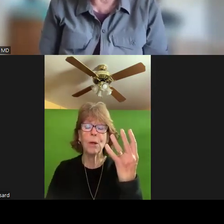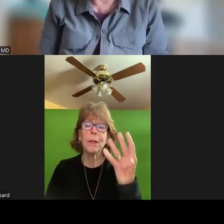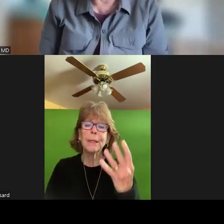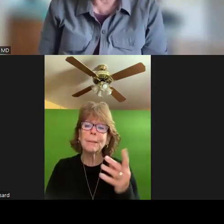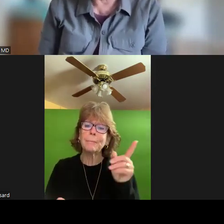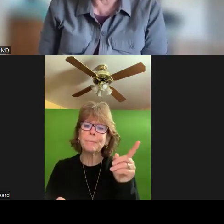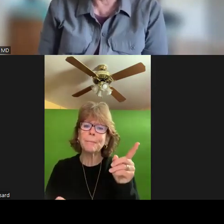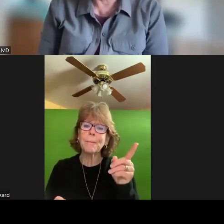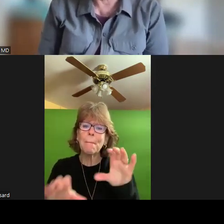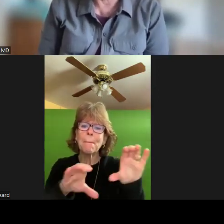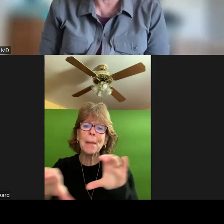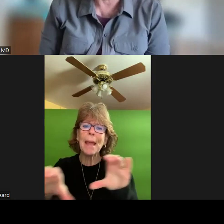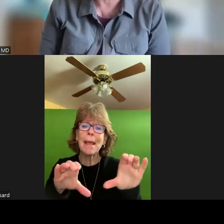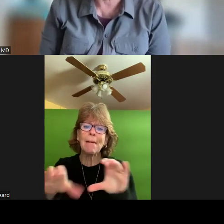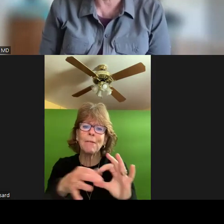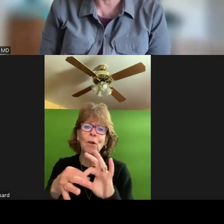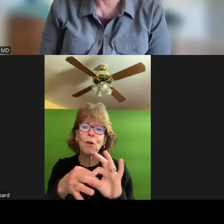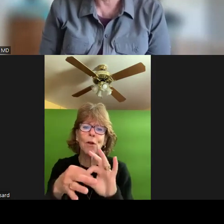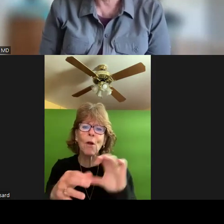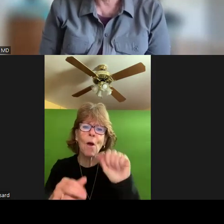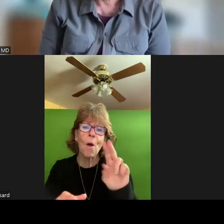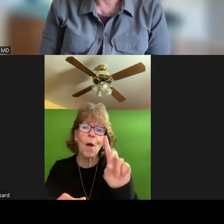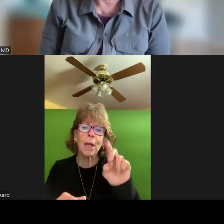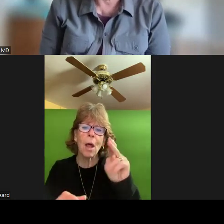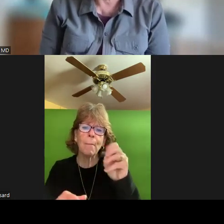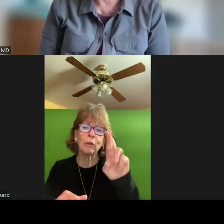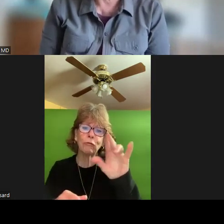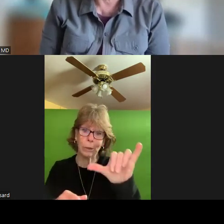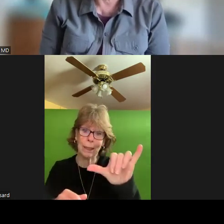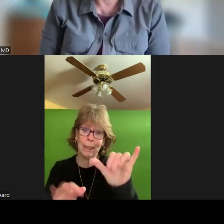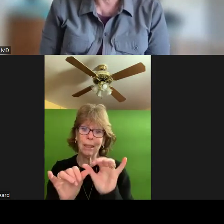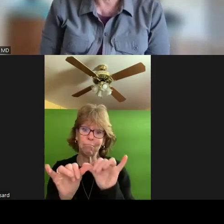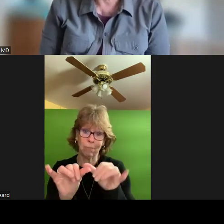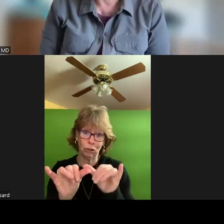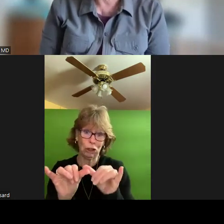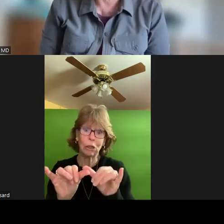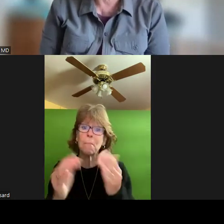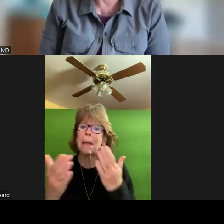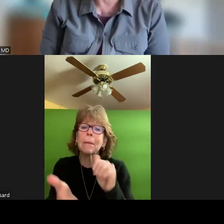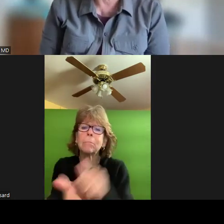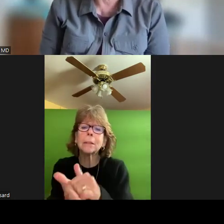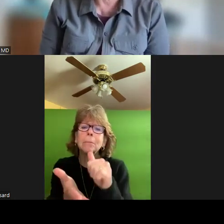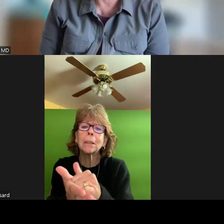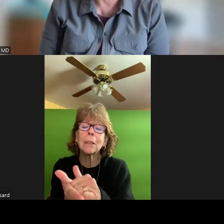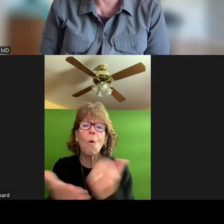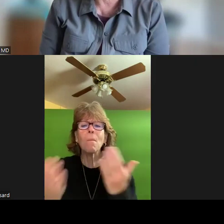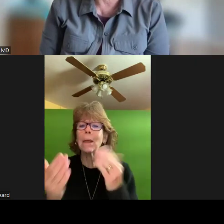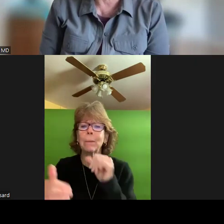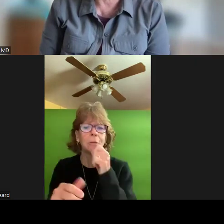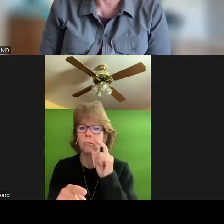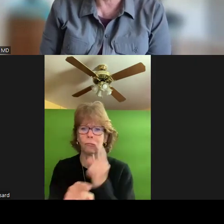Behavioral audiometry may be impossible or inaccurate for some children